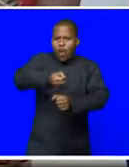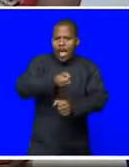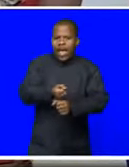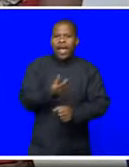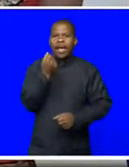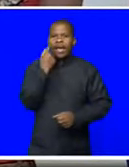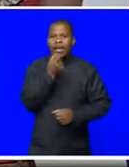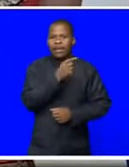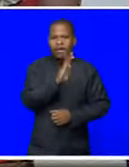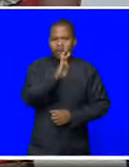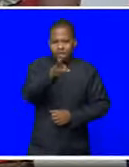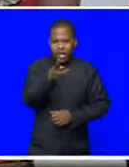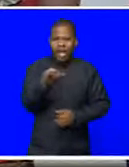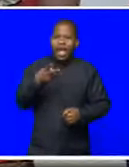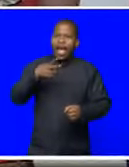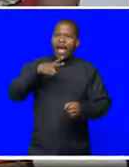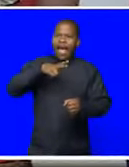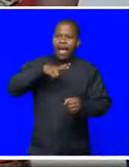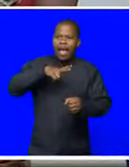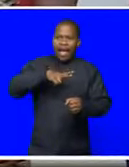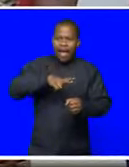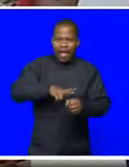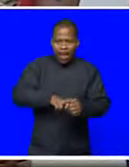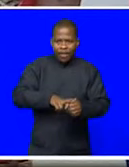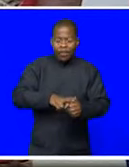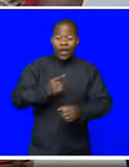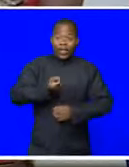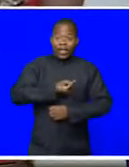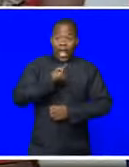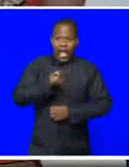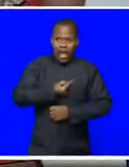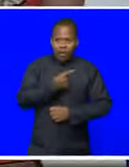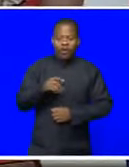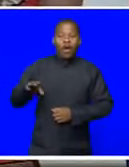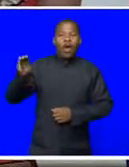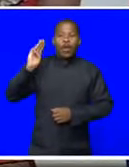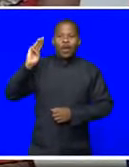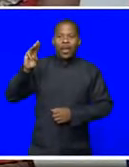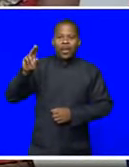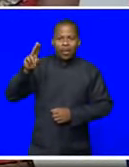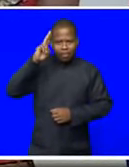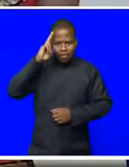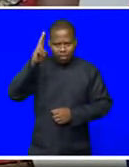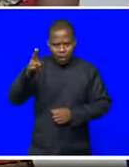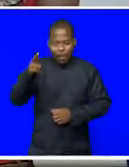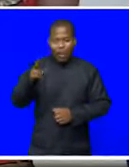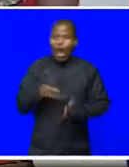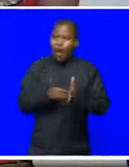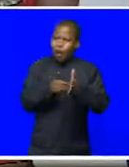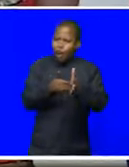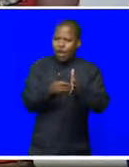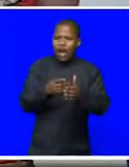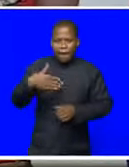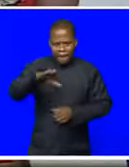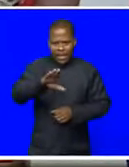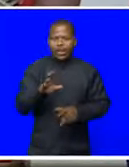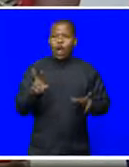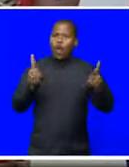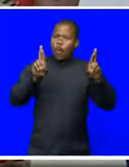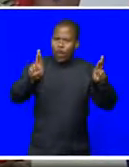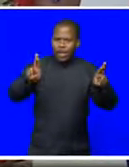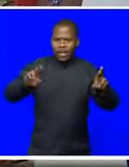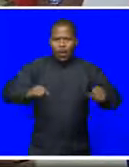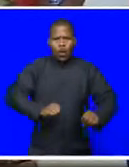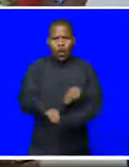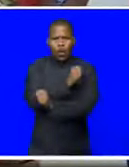Commissioner. And please convey my personal greetings to the President, wishing him continuous prosperity for the